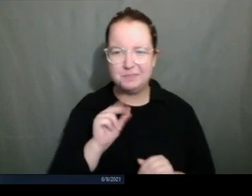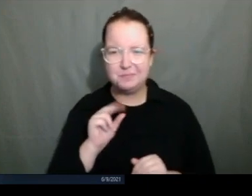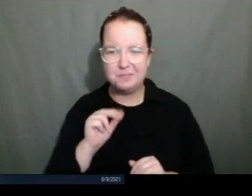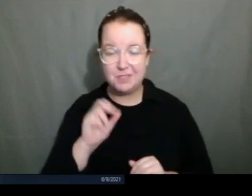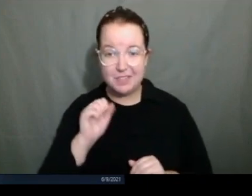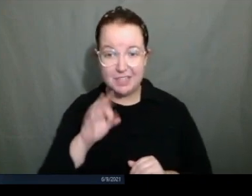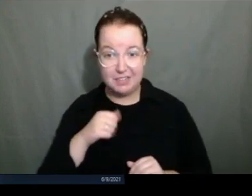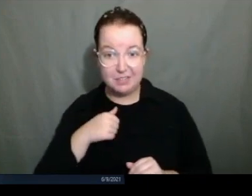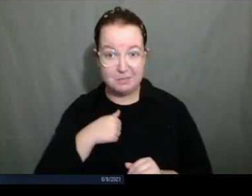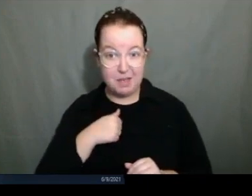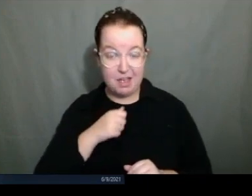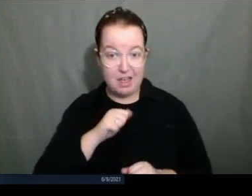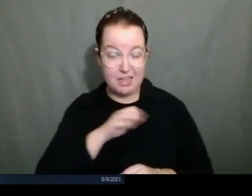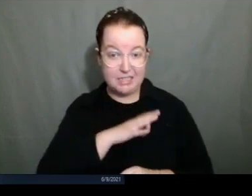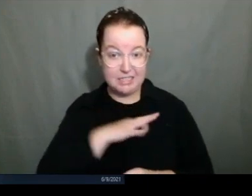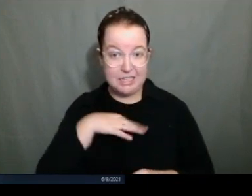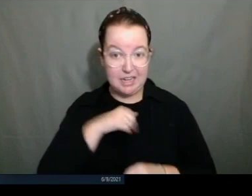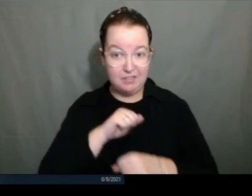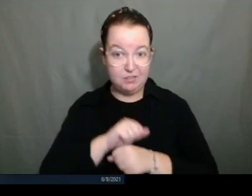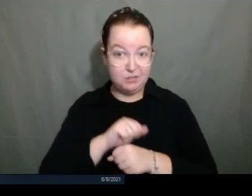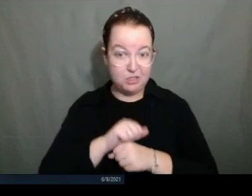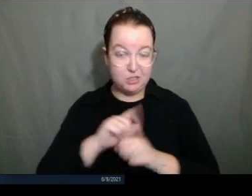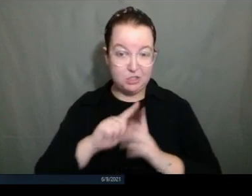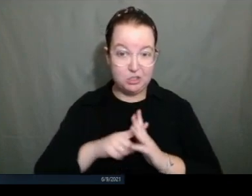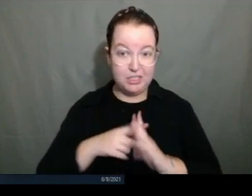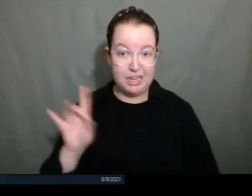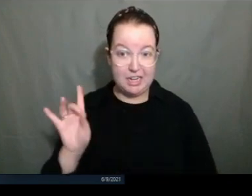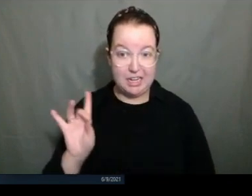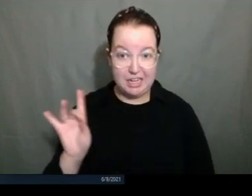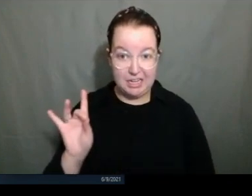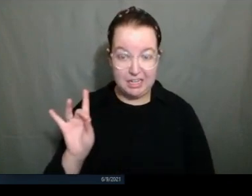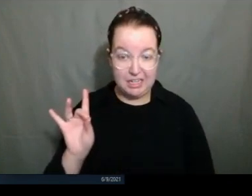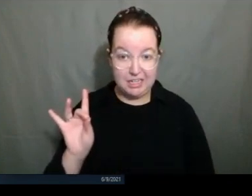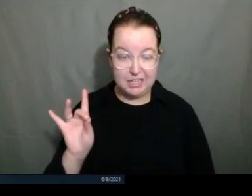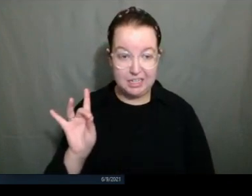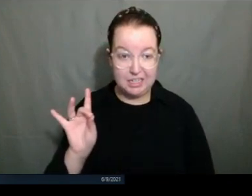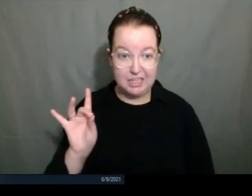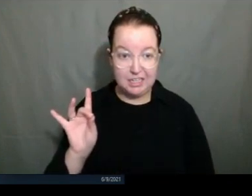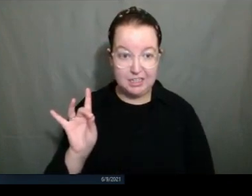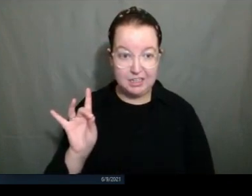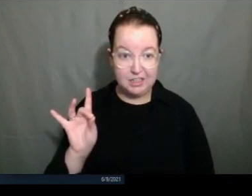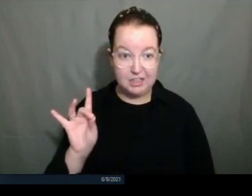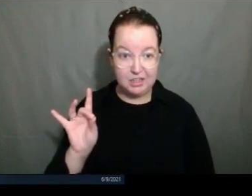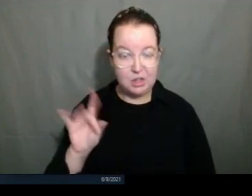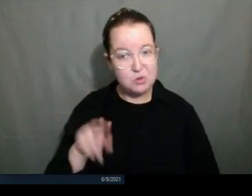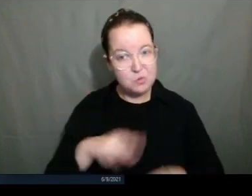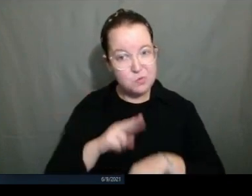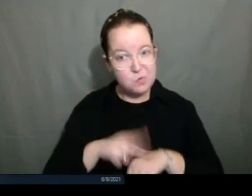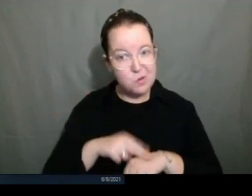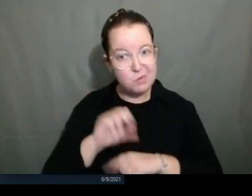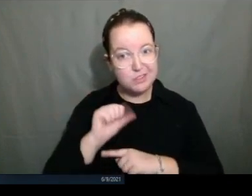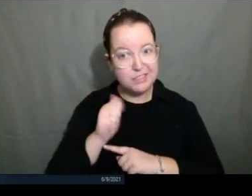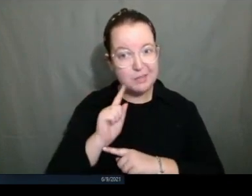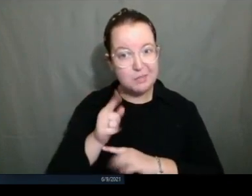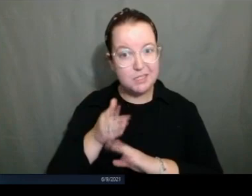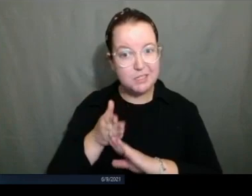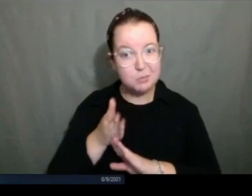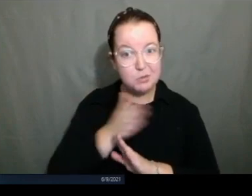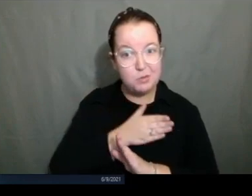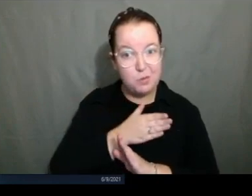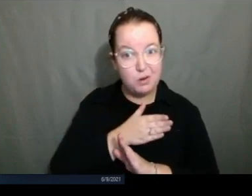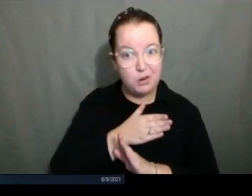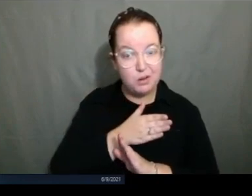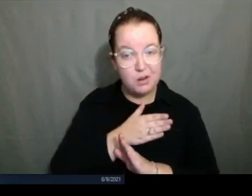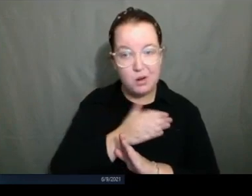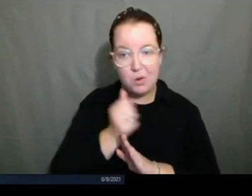employee that starts at 8 a.m. and he punches, and the normal is 10 minutes before your shift starts